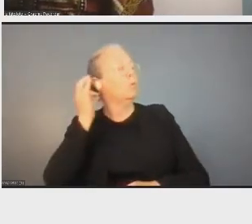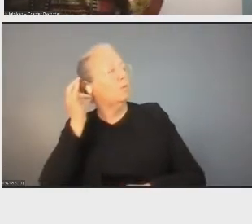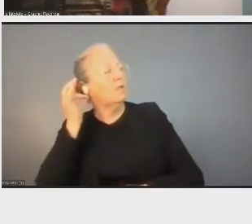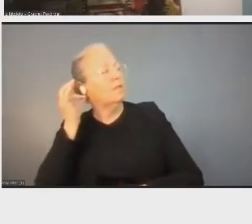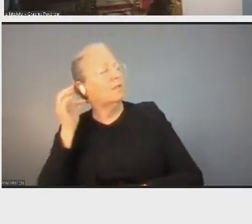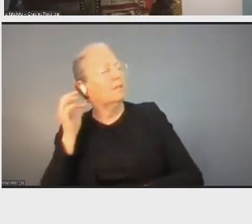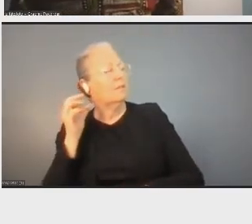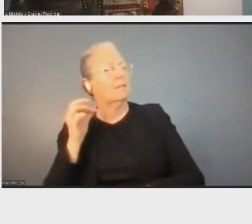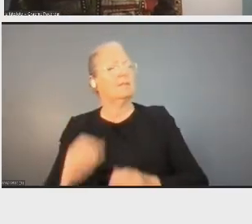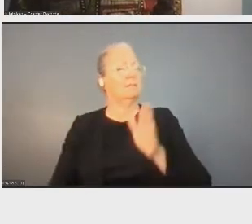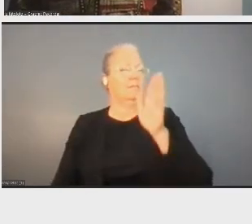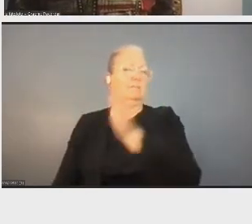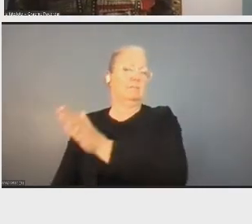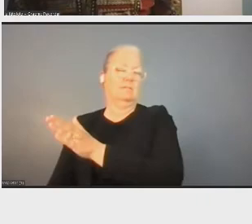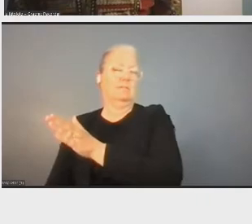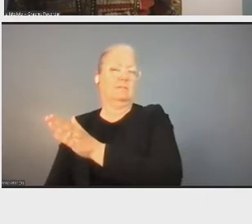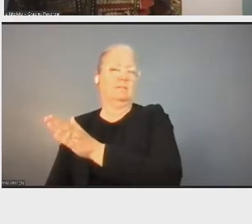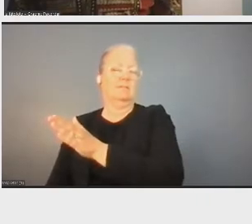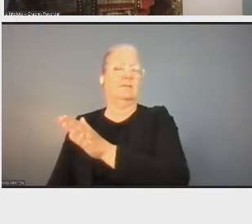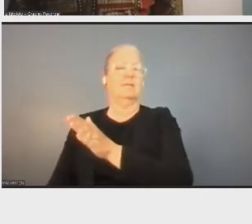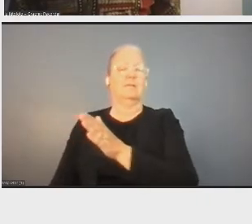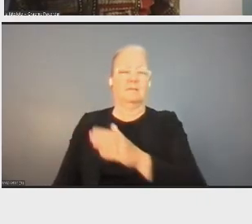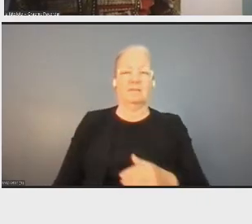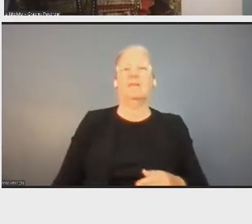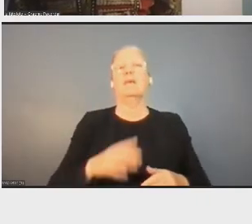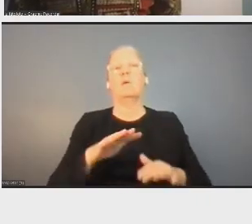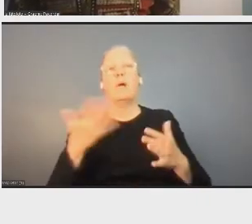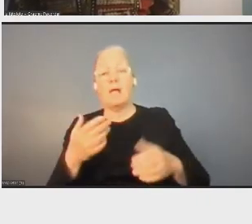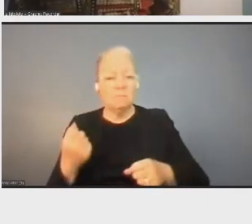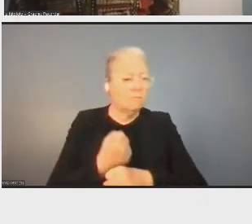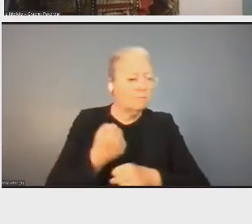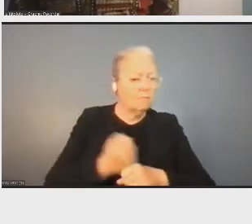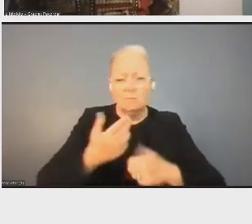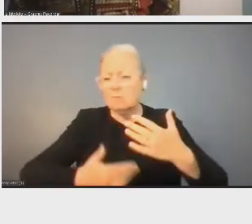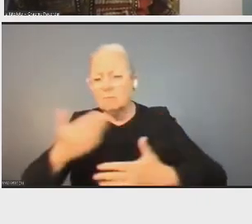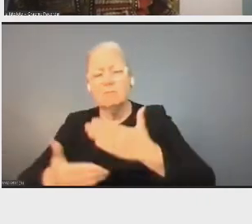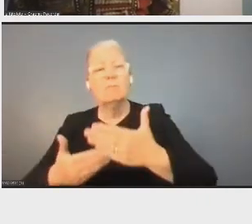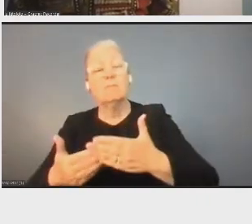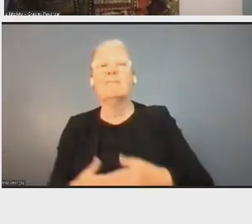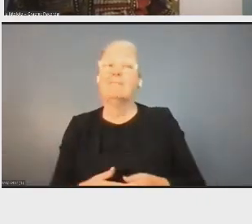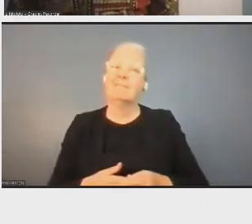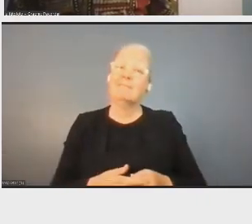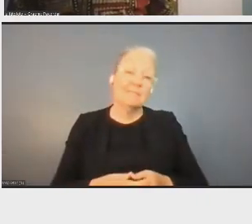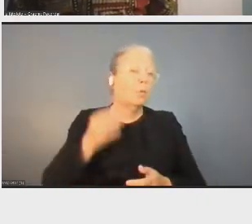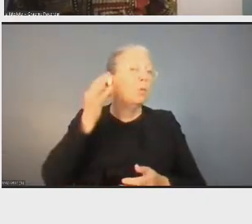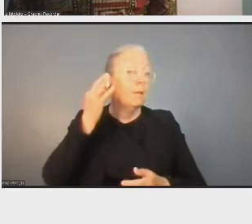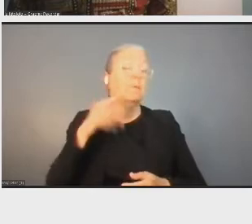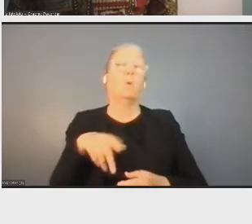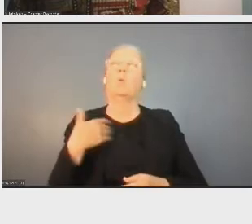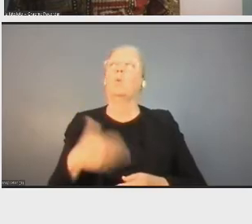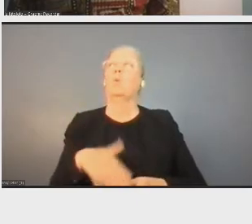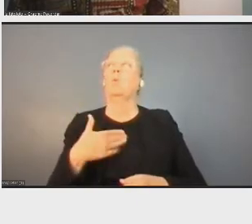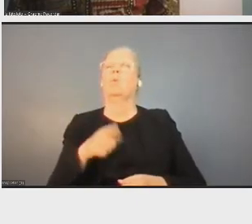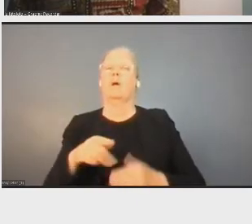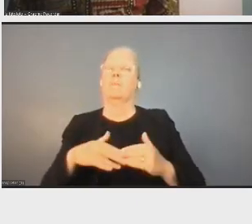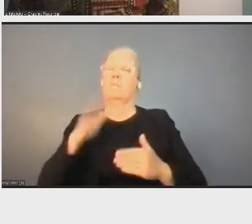where the whole process of that production process is, you will see that actually women contribute so much more to